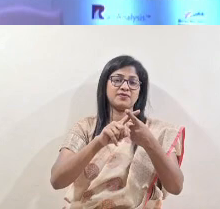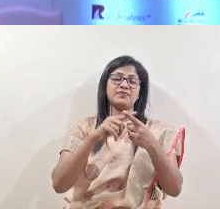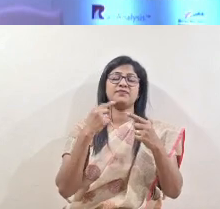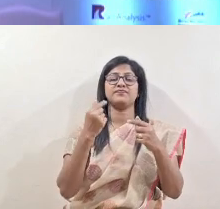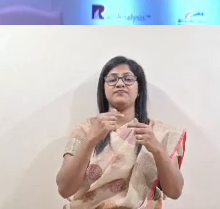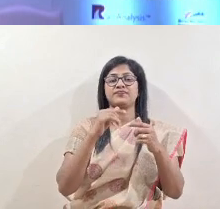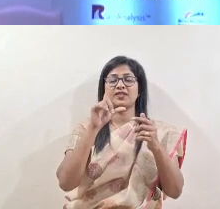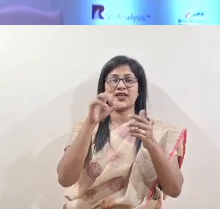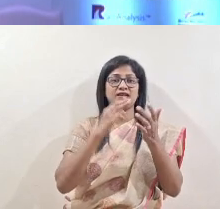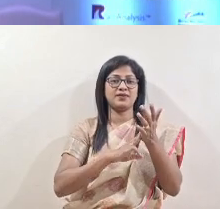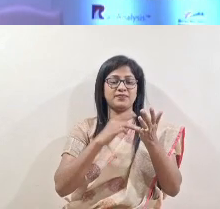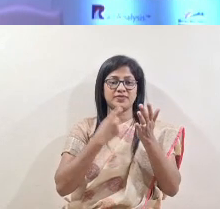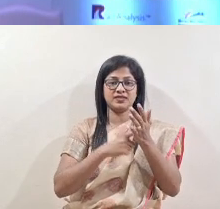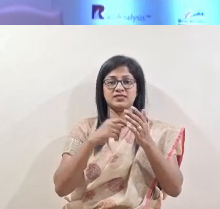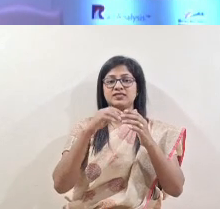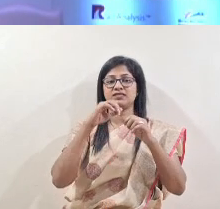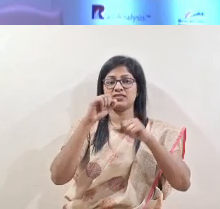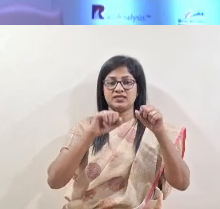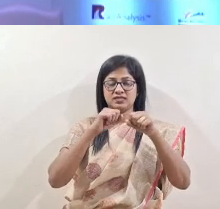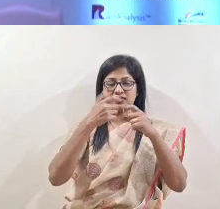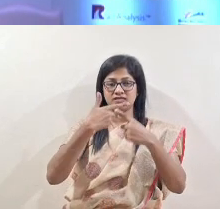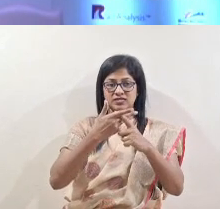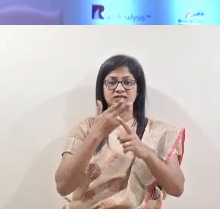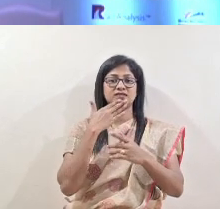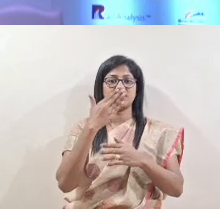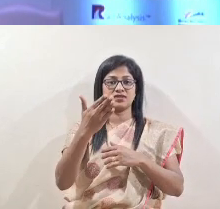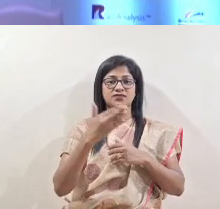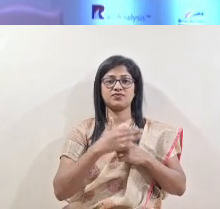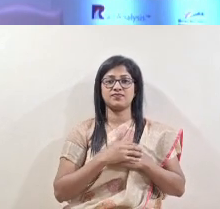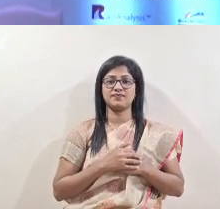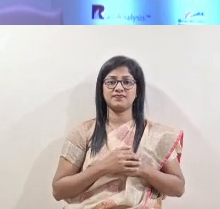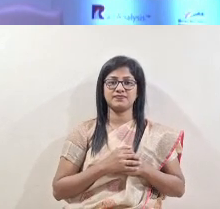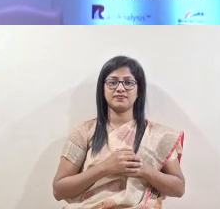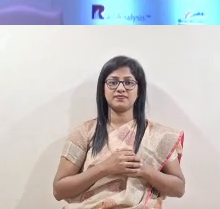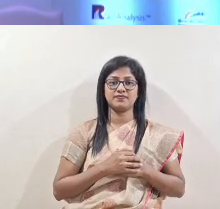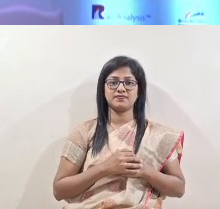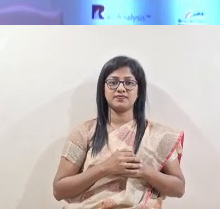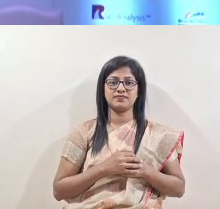users in the LMIC settings. Thank you.